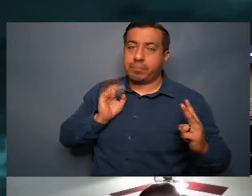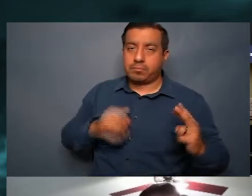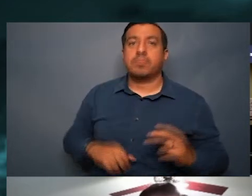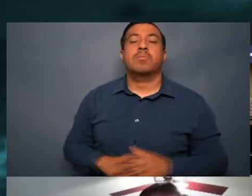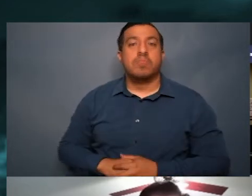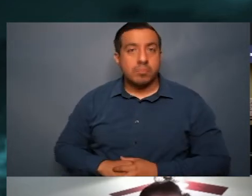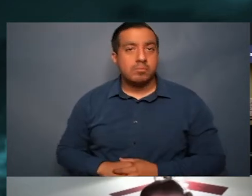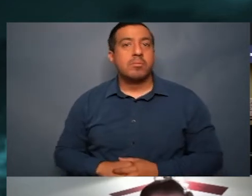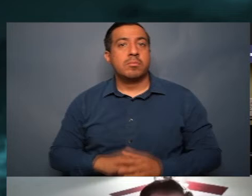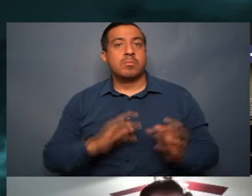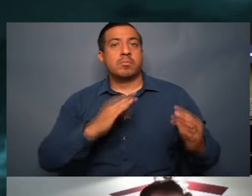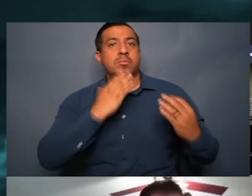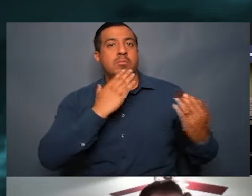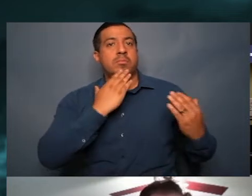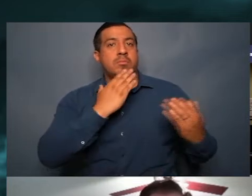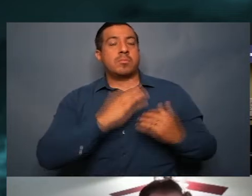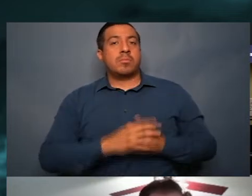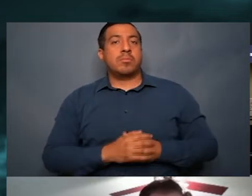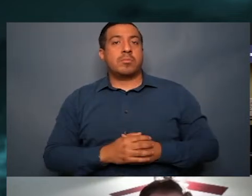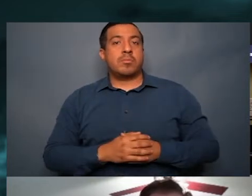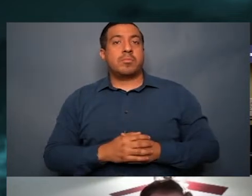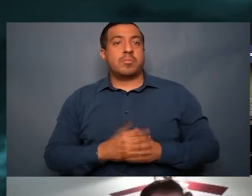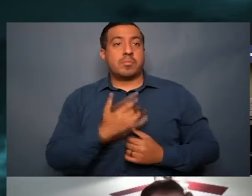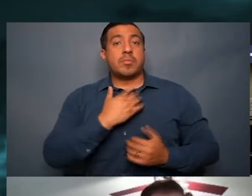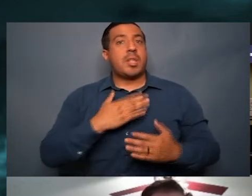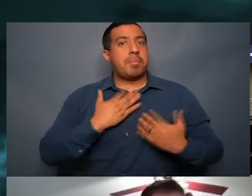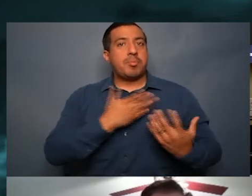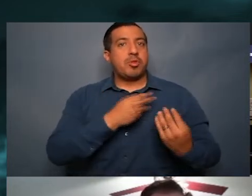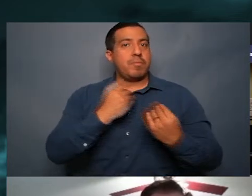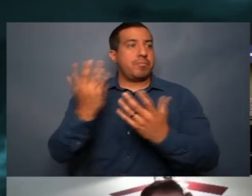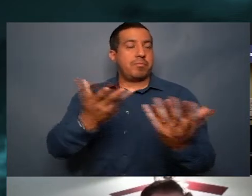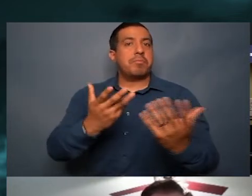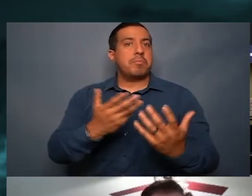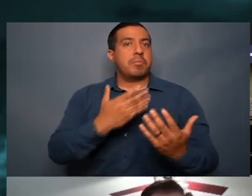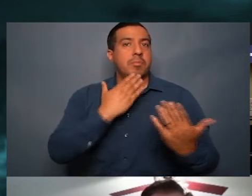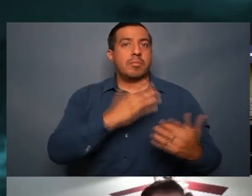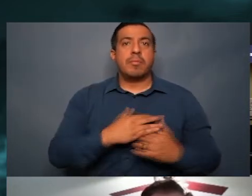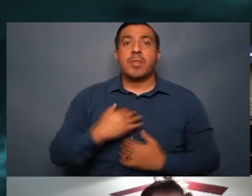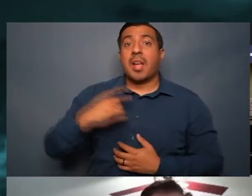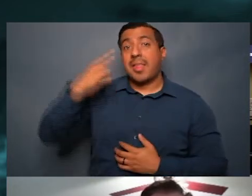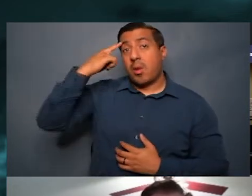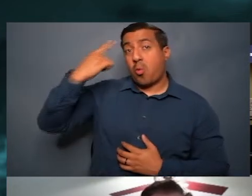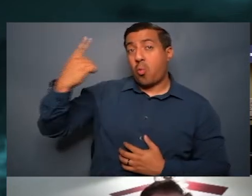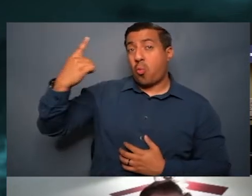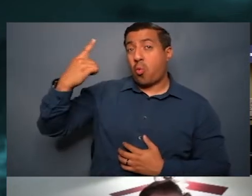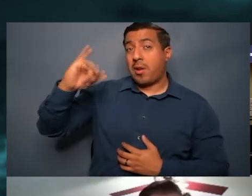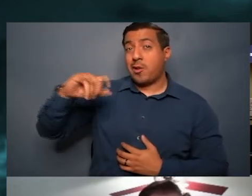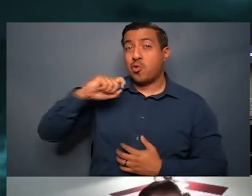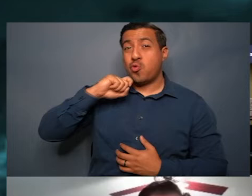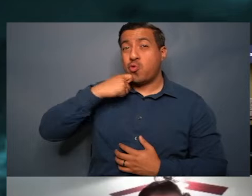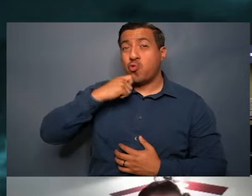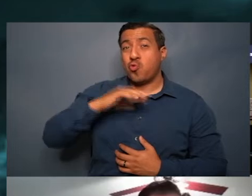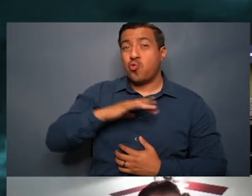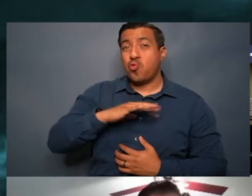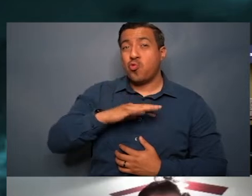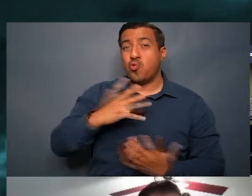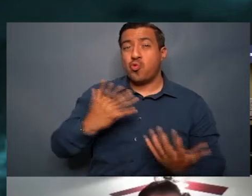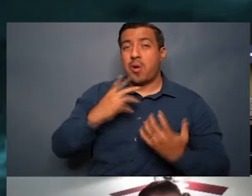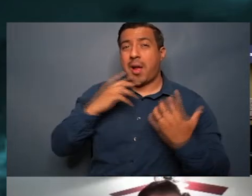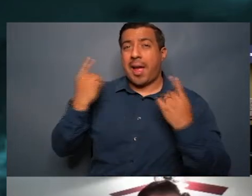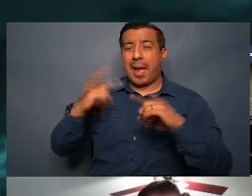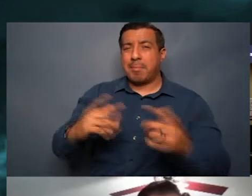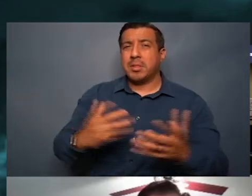Yeah, thanks, Dr. And Jim. one- And I'm also glad the you second explained thing, it. too. I think one of the coolest things that ever